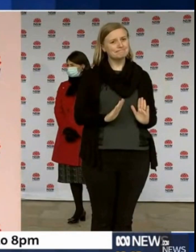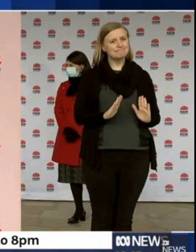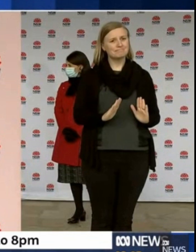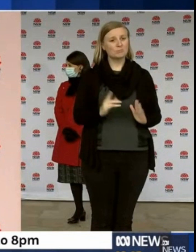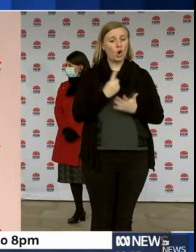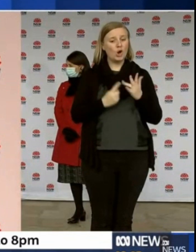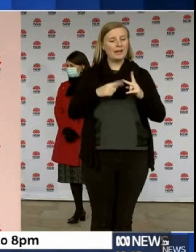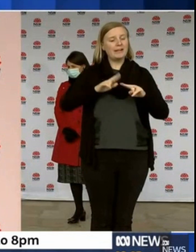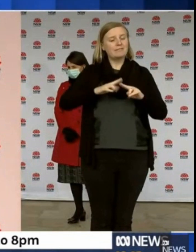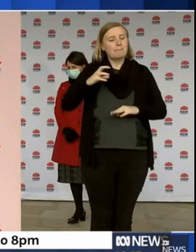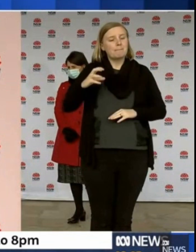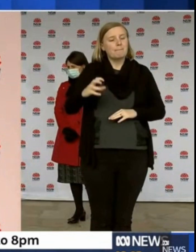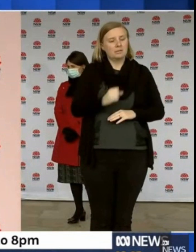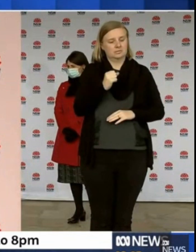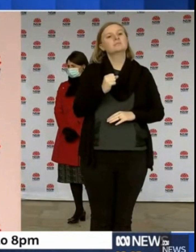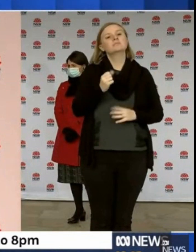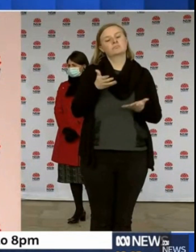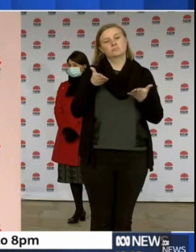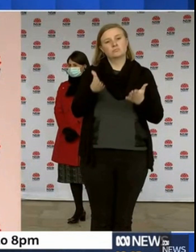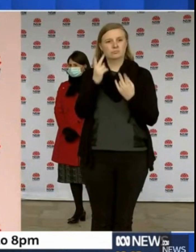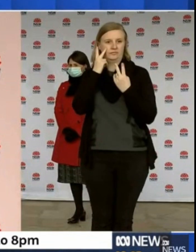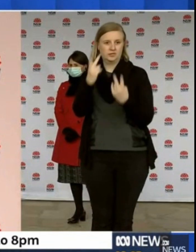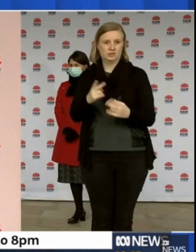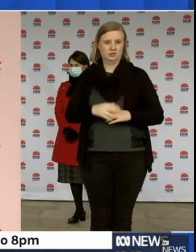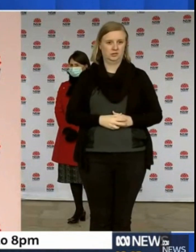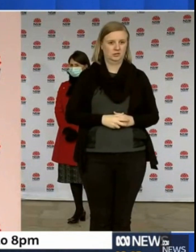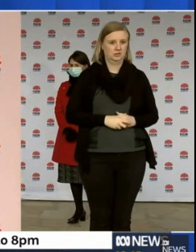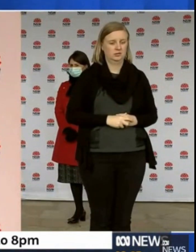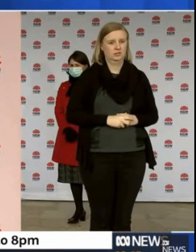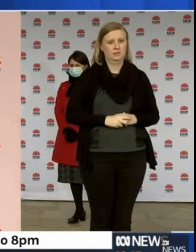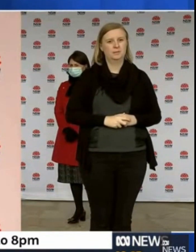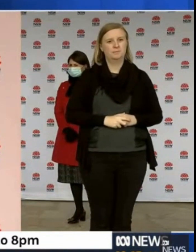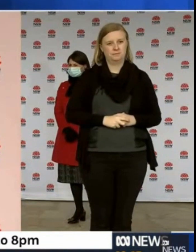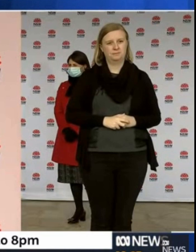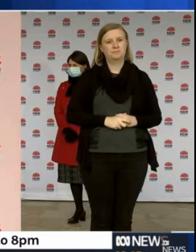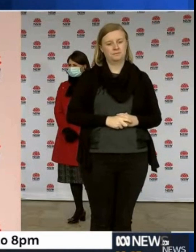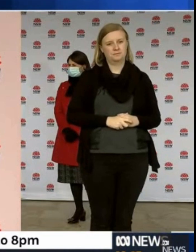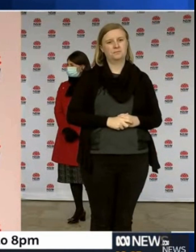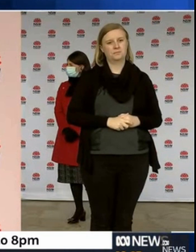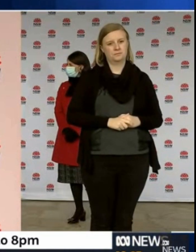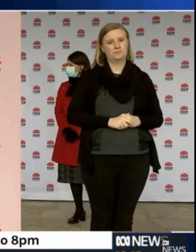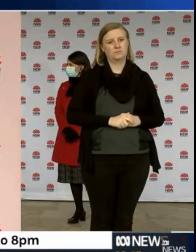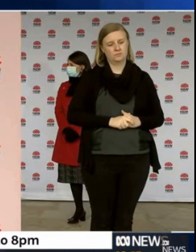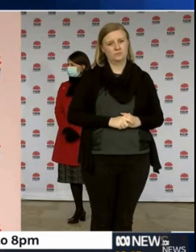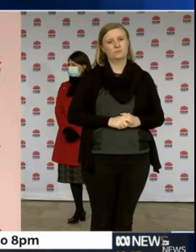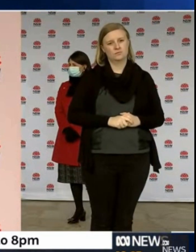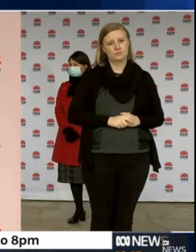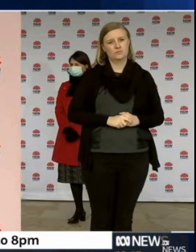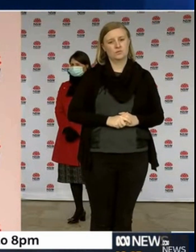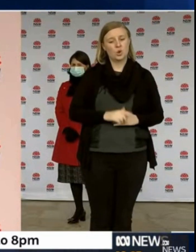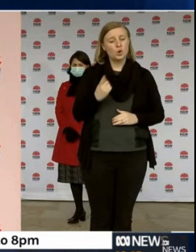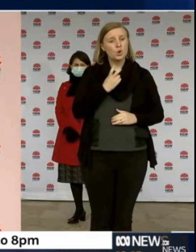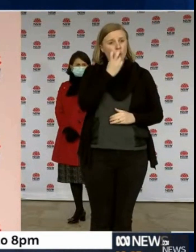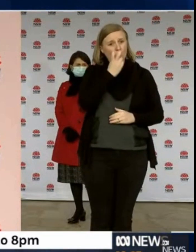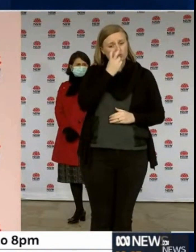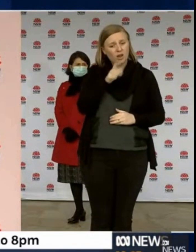and extreme circumstances. I'd also like to say that older people are prioritised in the